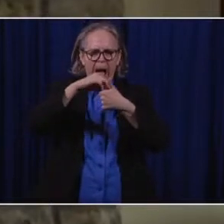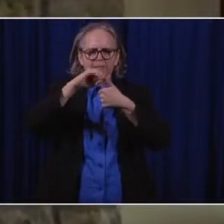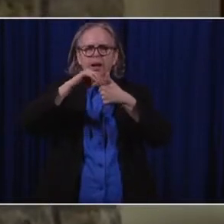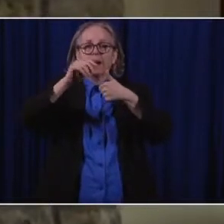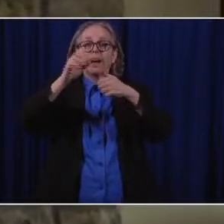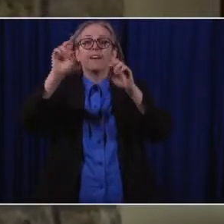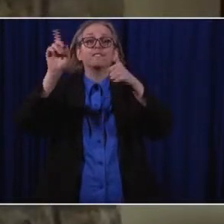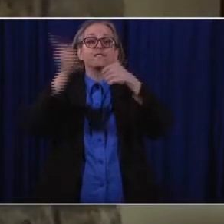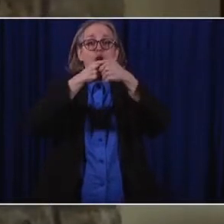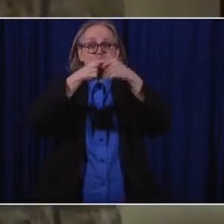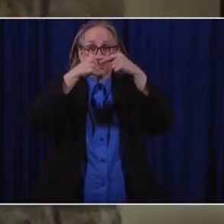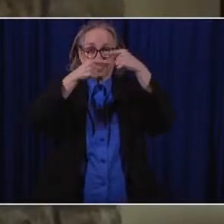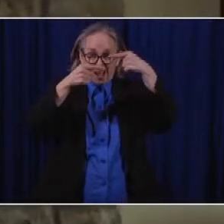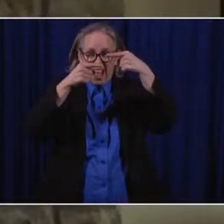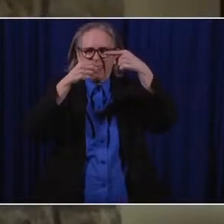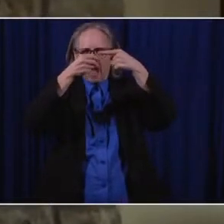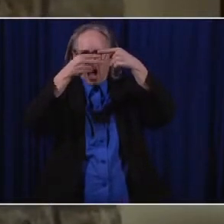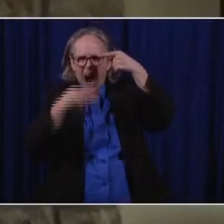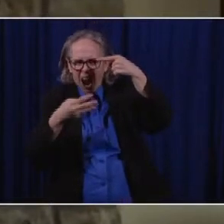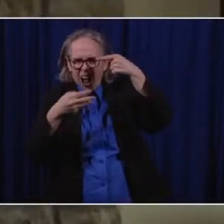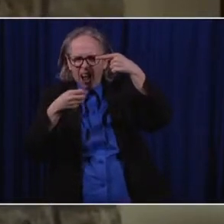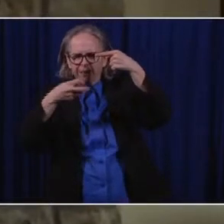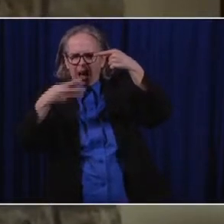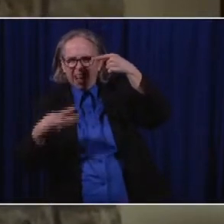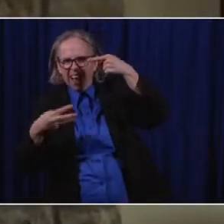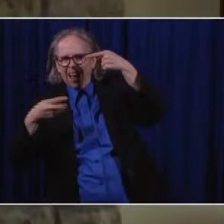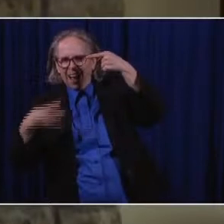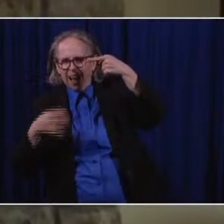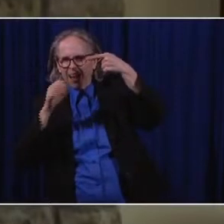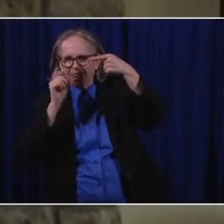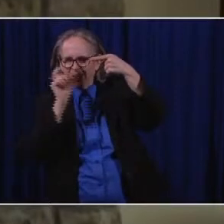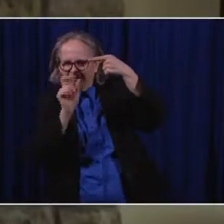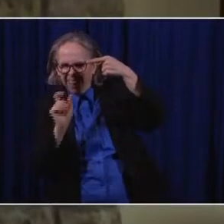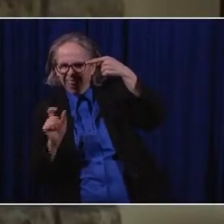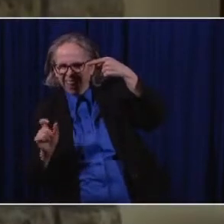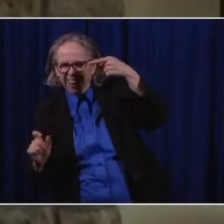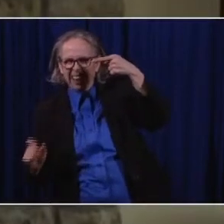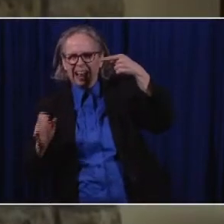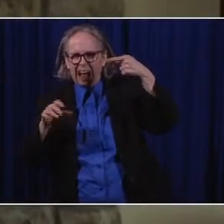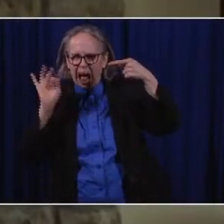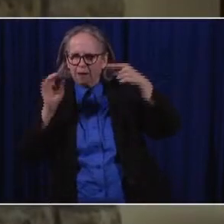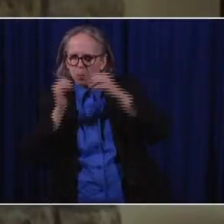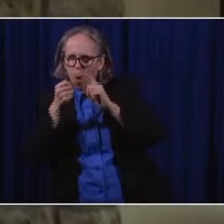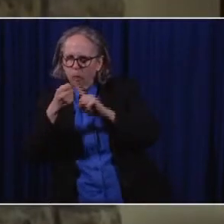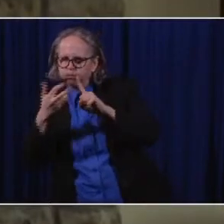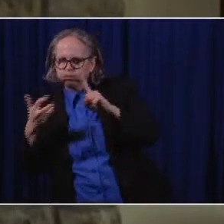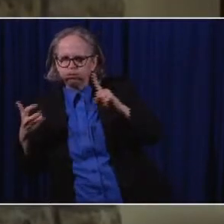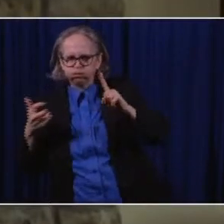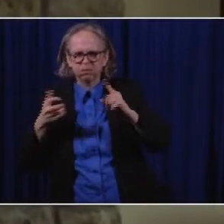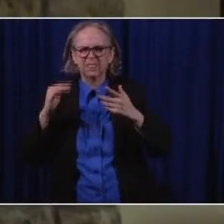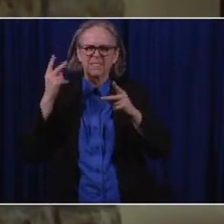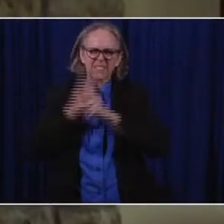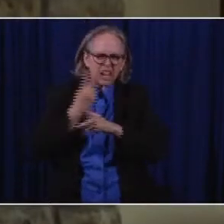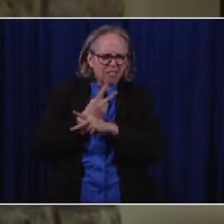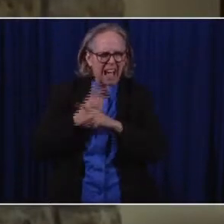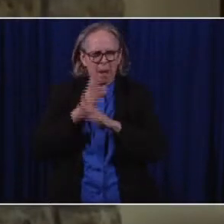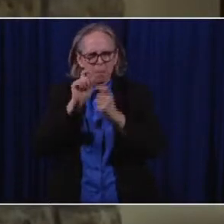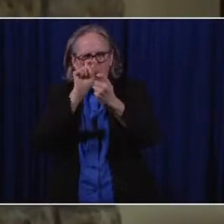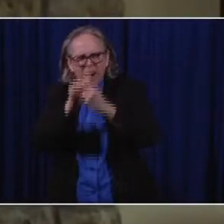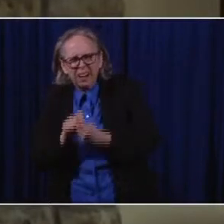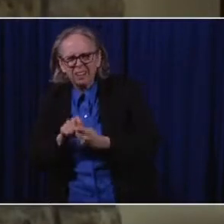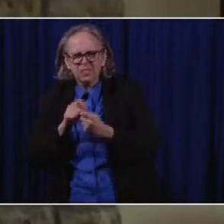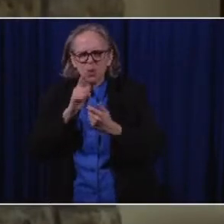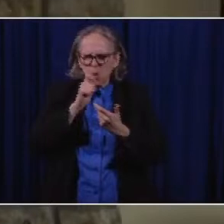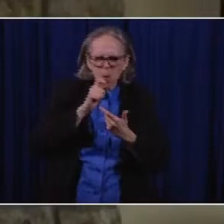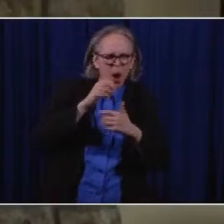out or identify that group, in other words, identify those individuals, then you have to figure out how that's going to work. So it's not just making